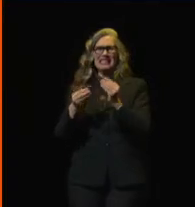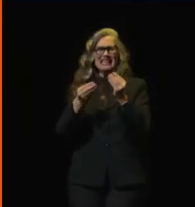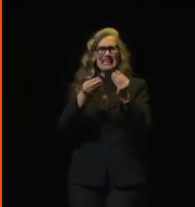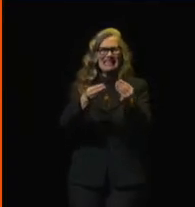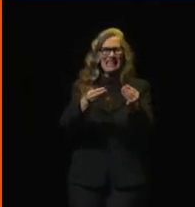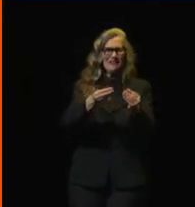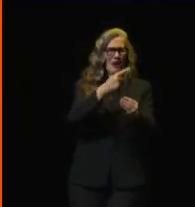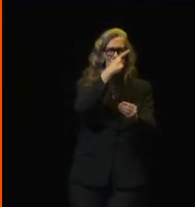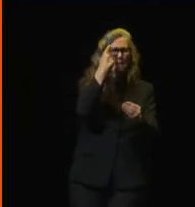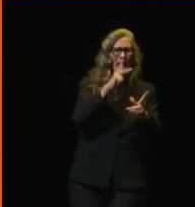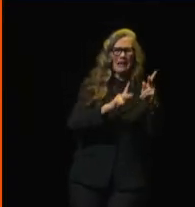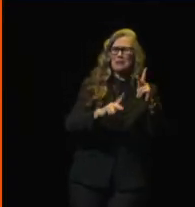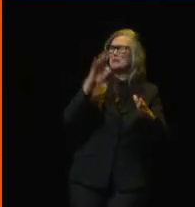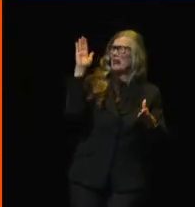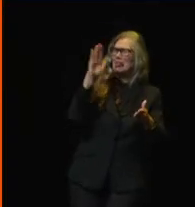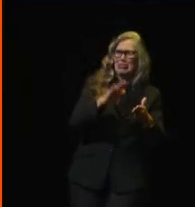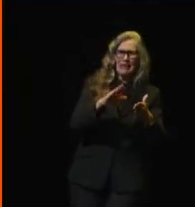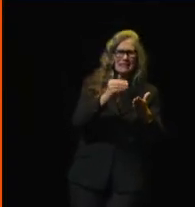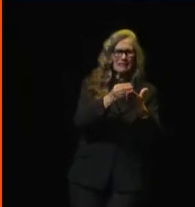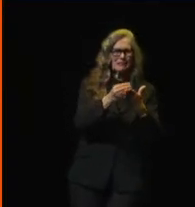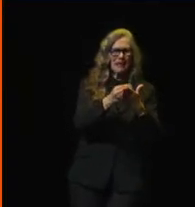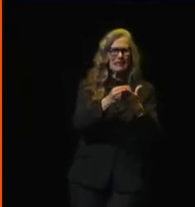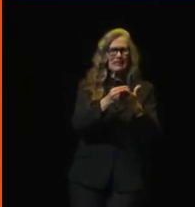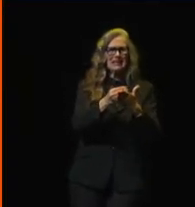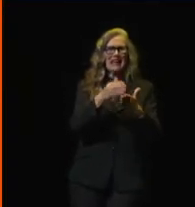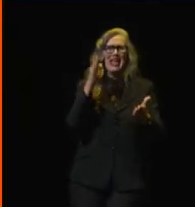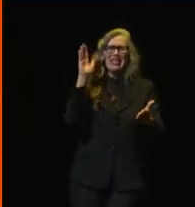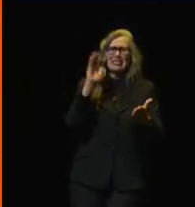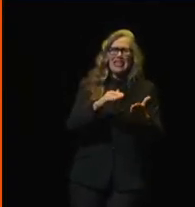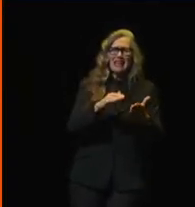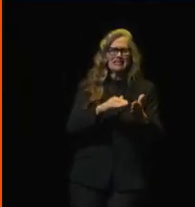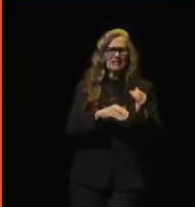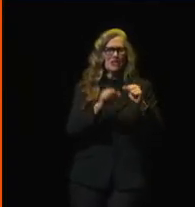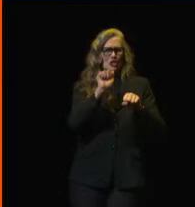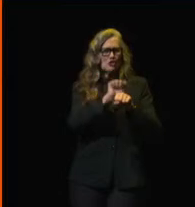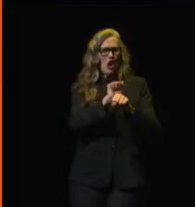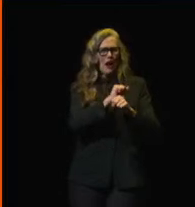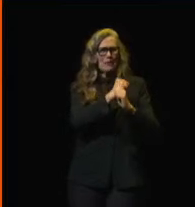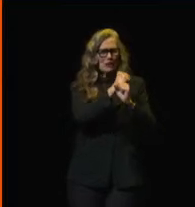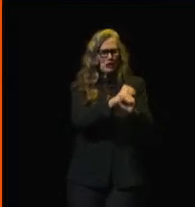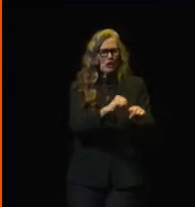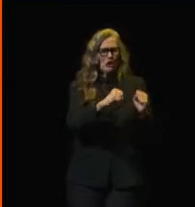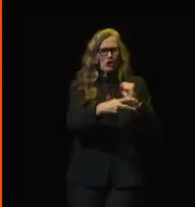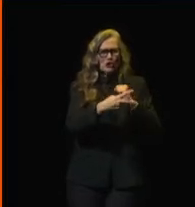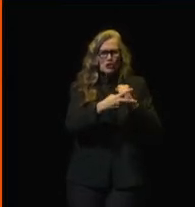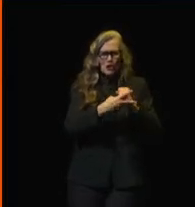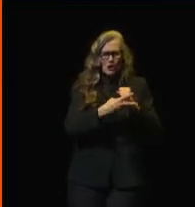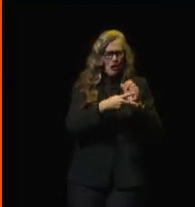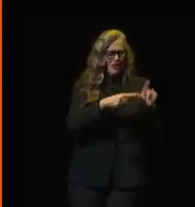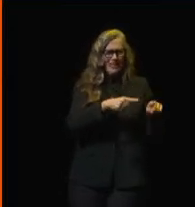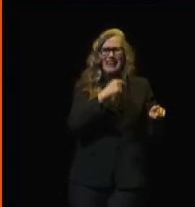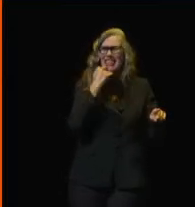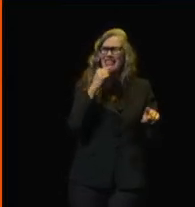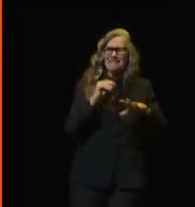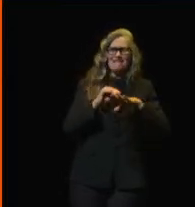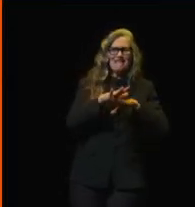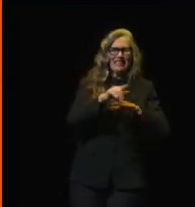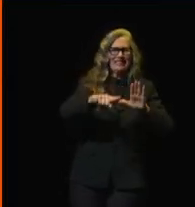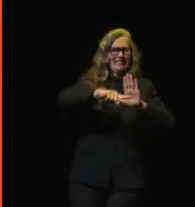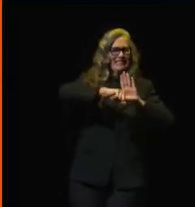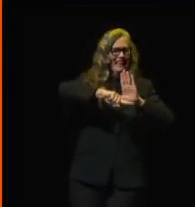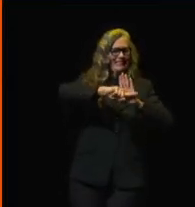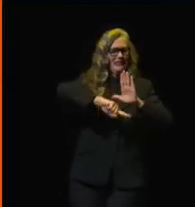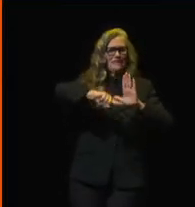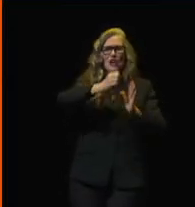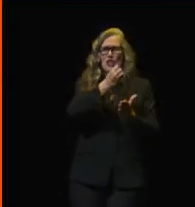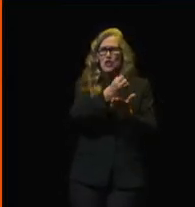black workers, and how this structural inequity pervaded the American economy. Ady